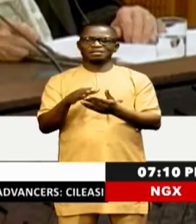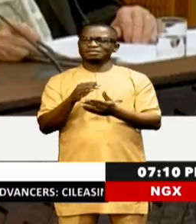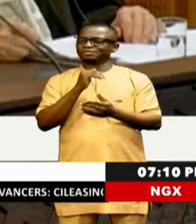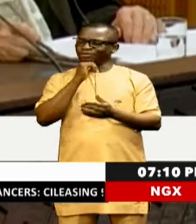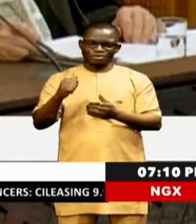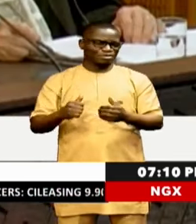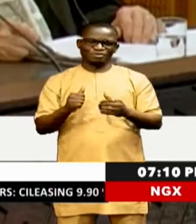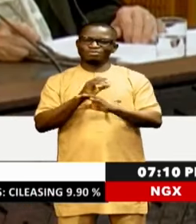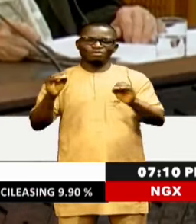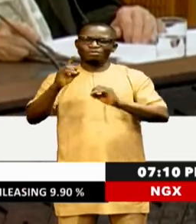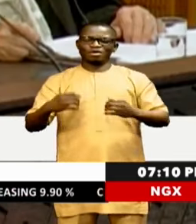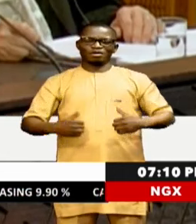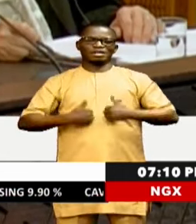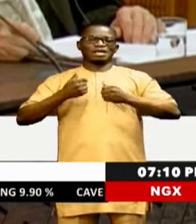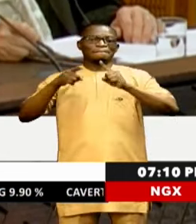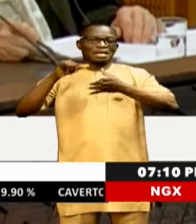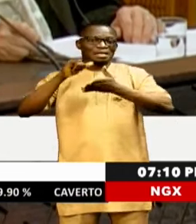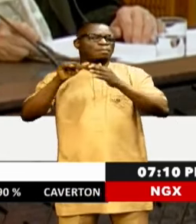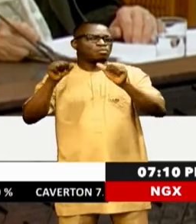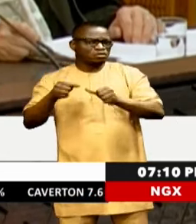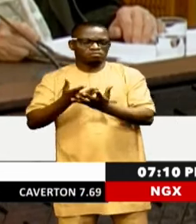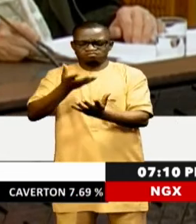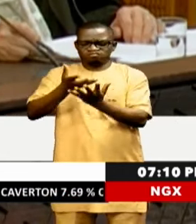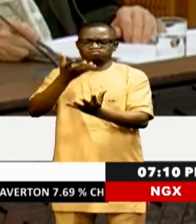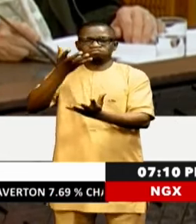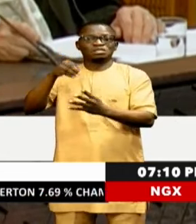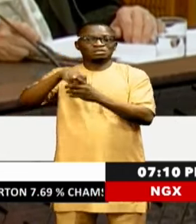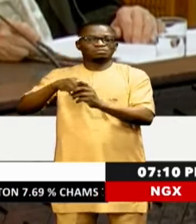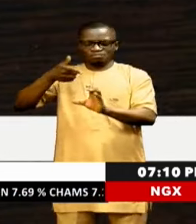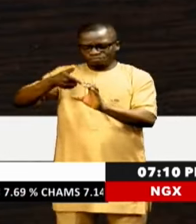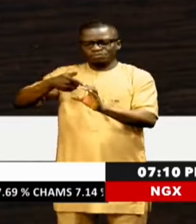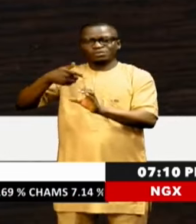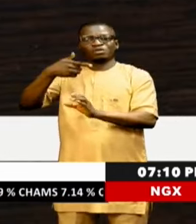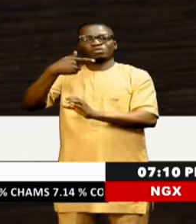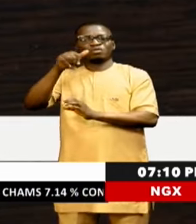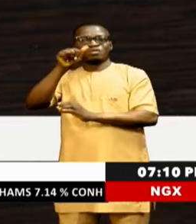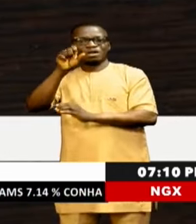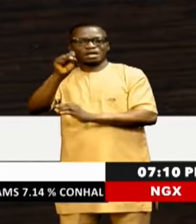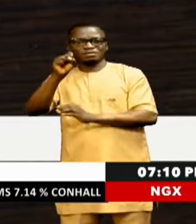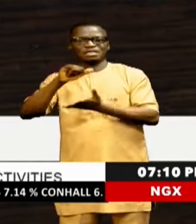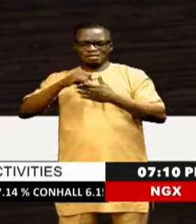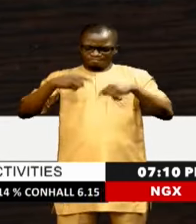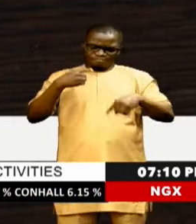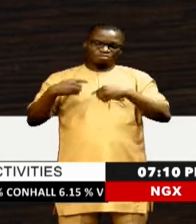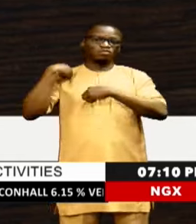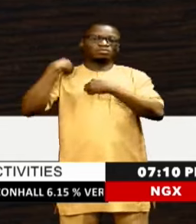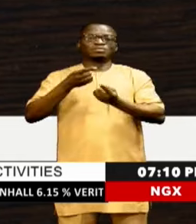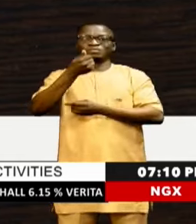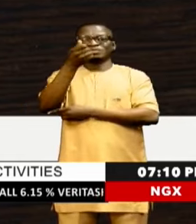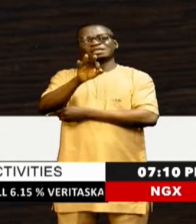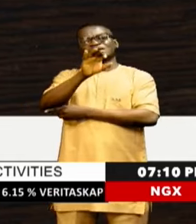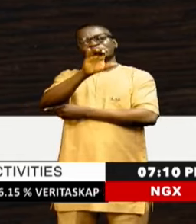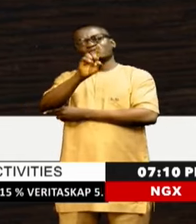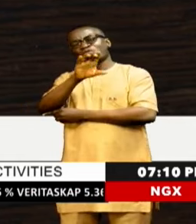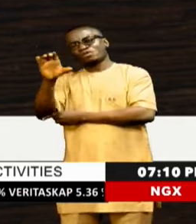uninhabited, but lie in an area potentially rich in oil and gas. The dispute dates back to 1900,